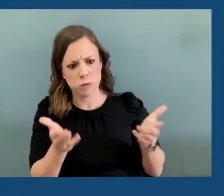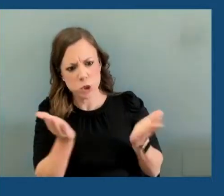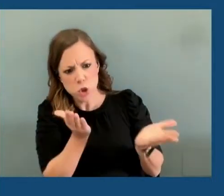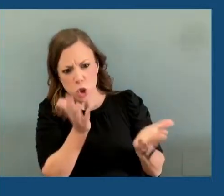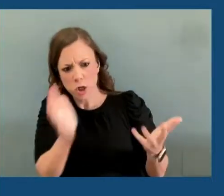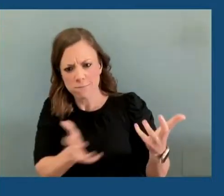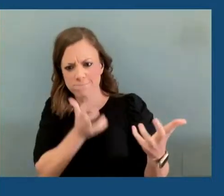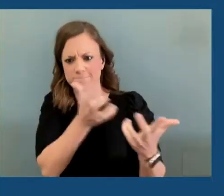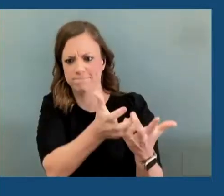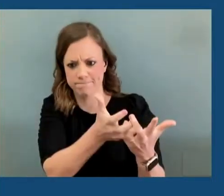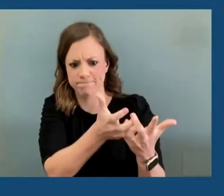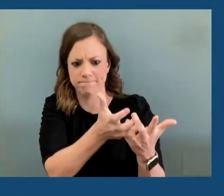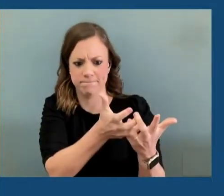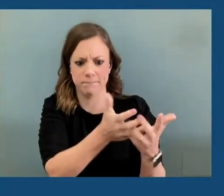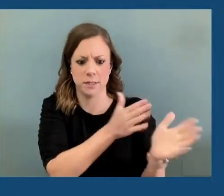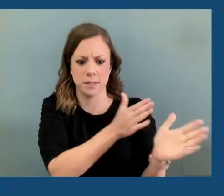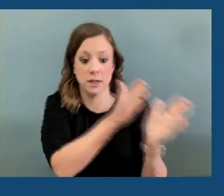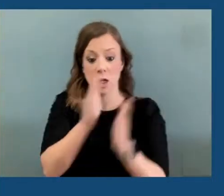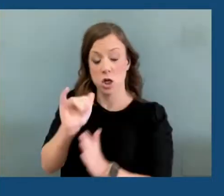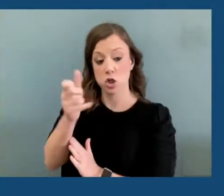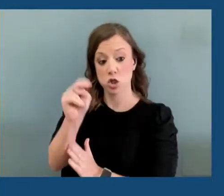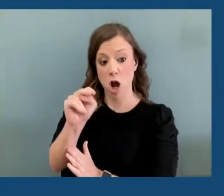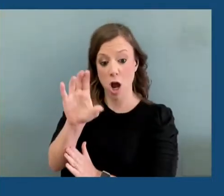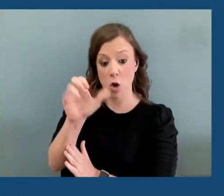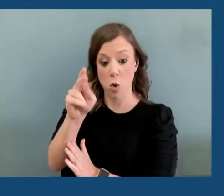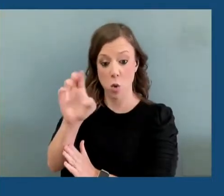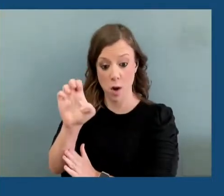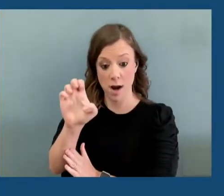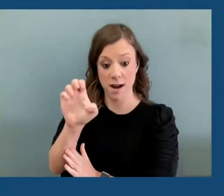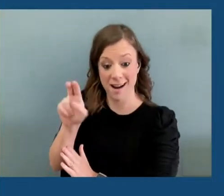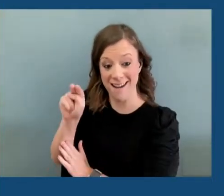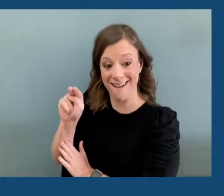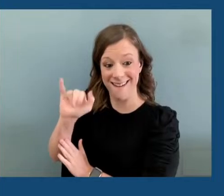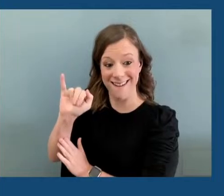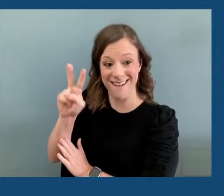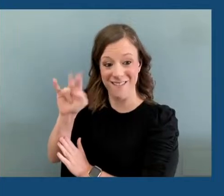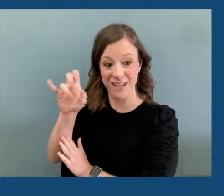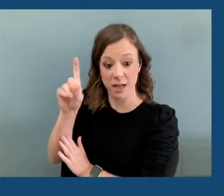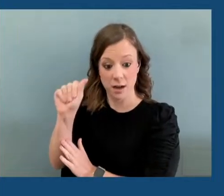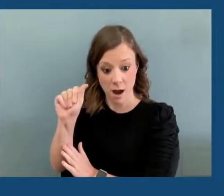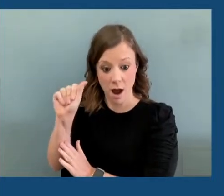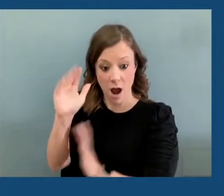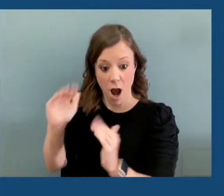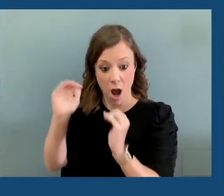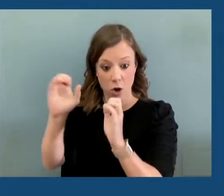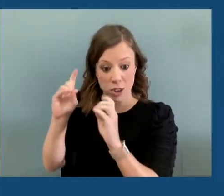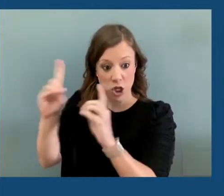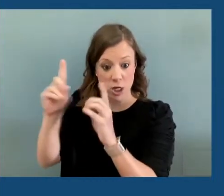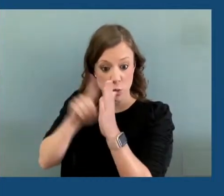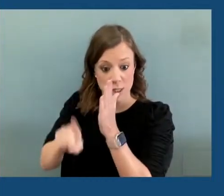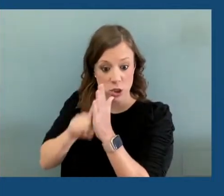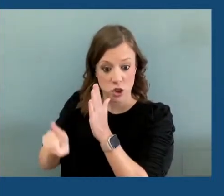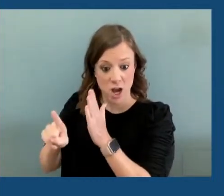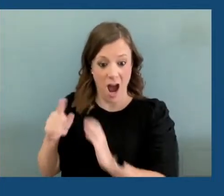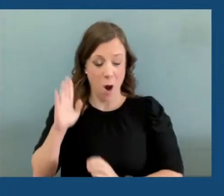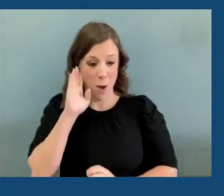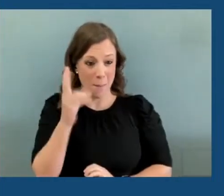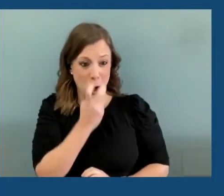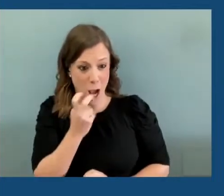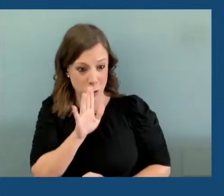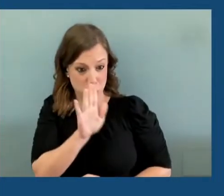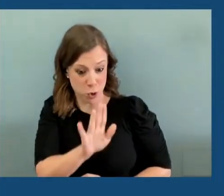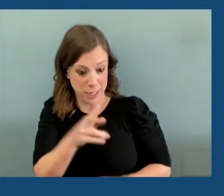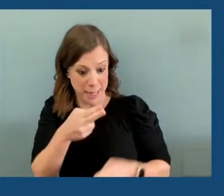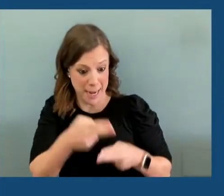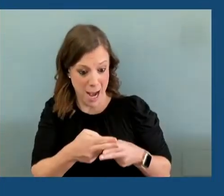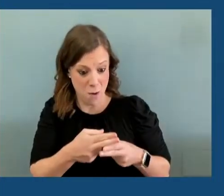NVIDIA Higher Education Research, thank you. And Kesh, I'm going to say it wrong, but I'm going to try. Keshavidis? Is that